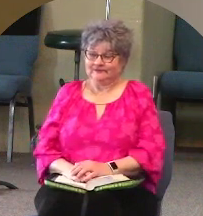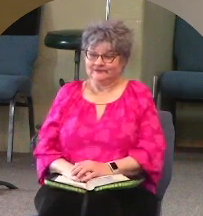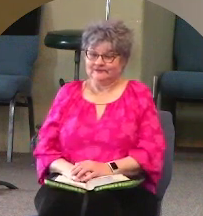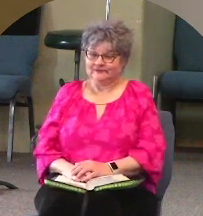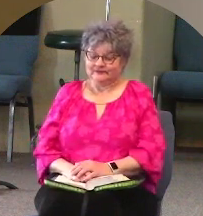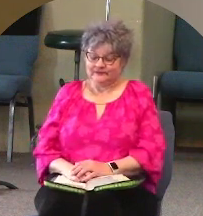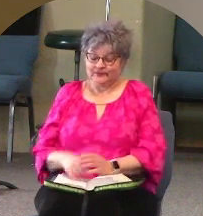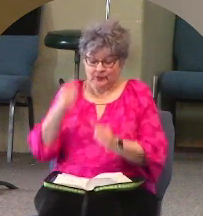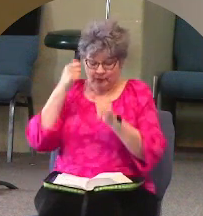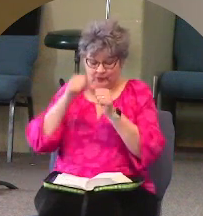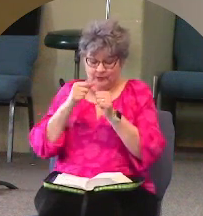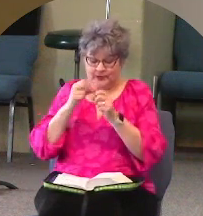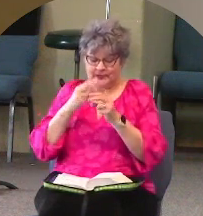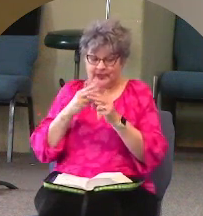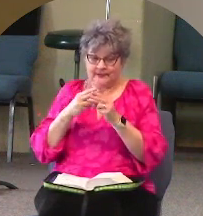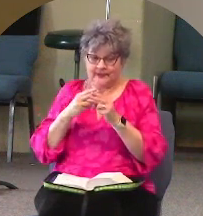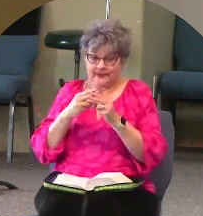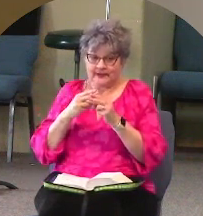Remember his name?